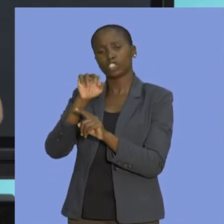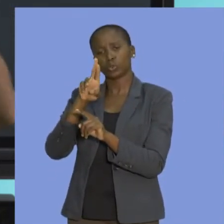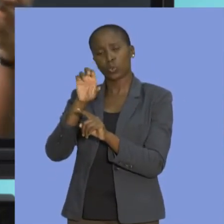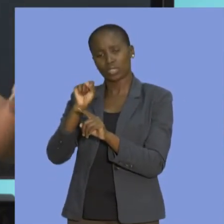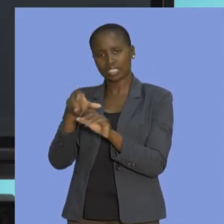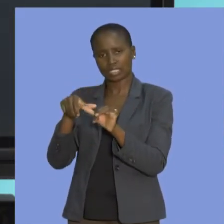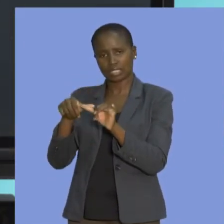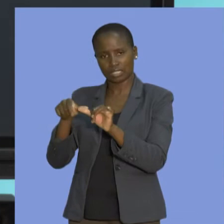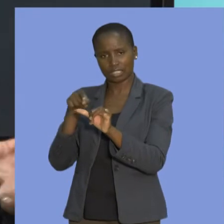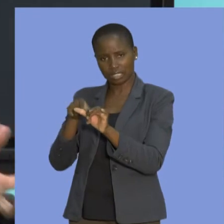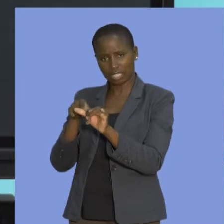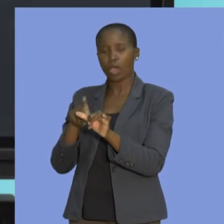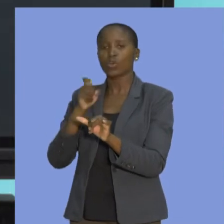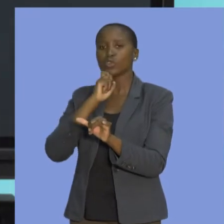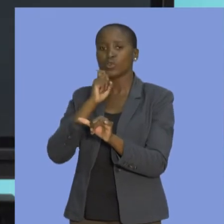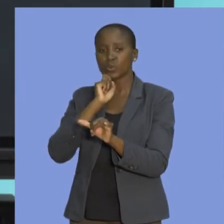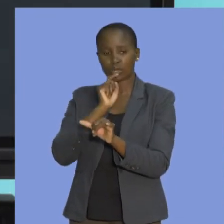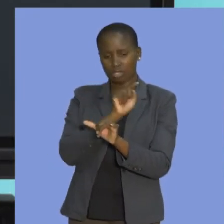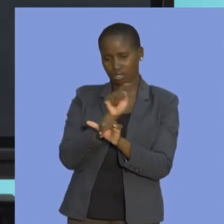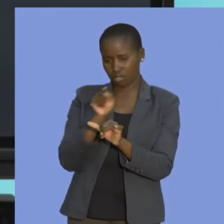kind of terminology as we continue.